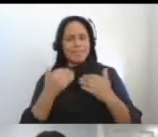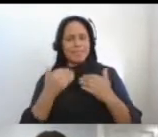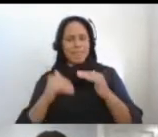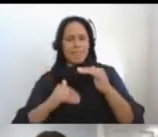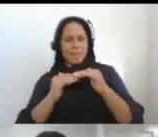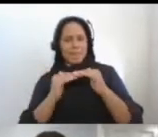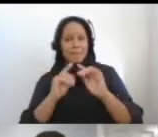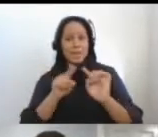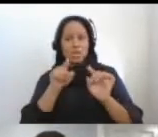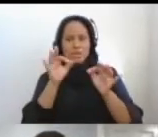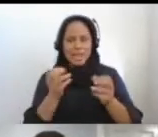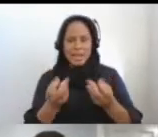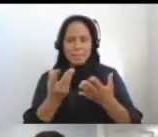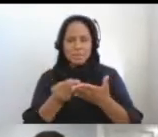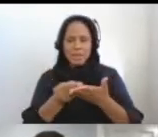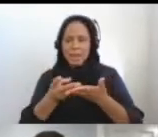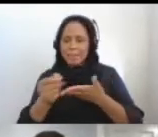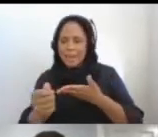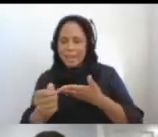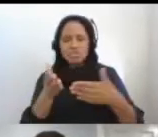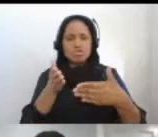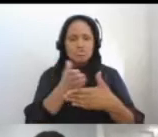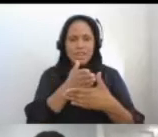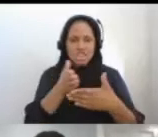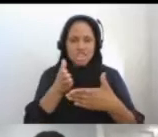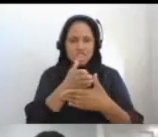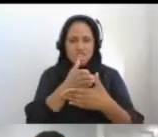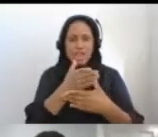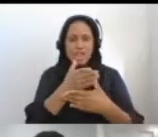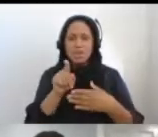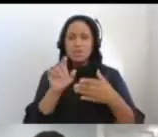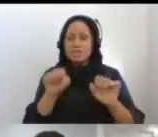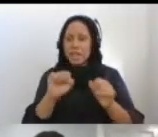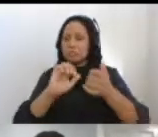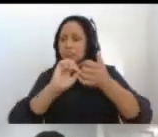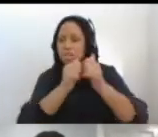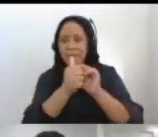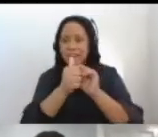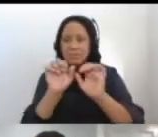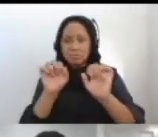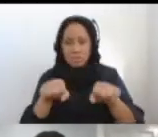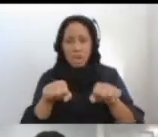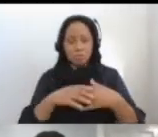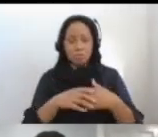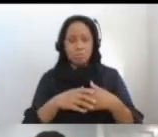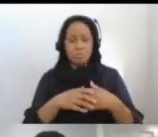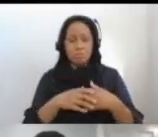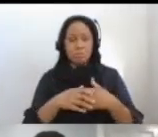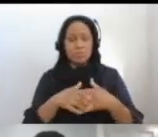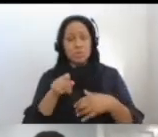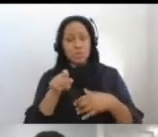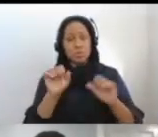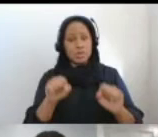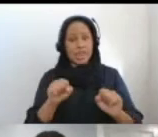much you can pay them. There's ranges, and you can make it really competitive. Um, you can